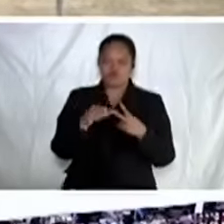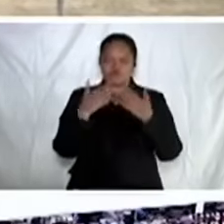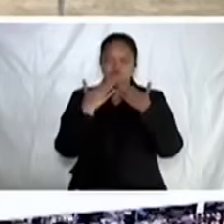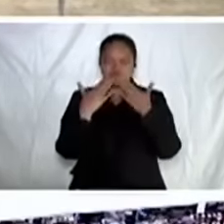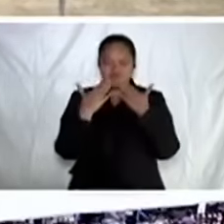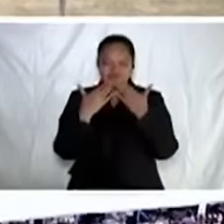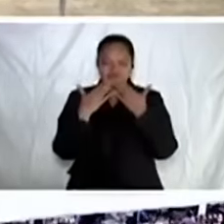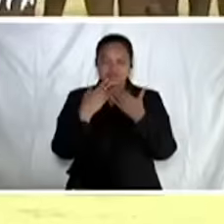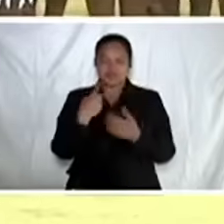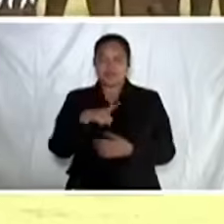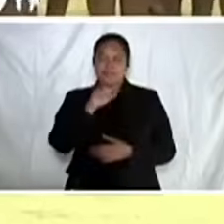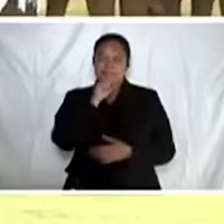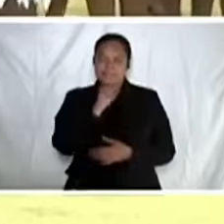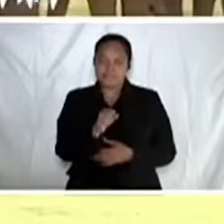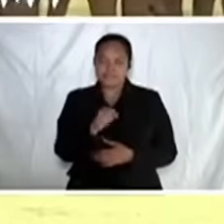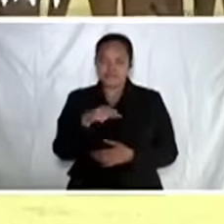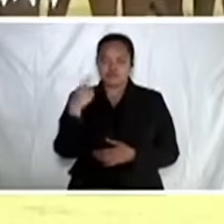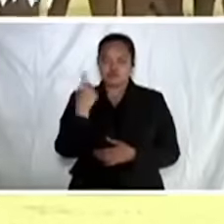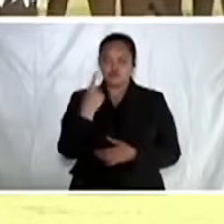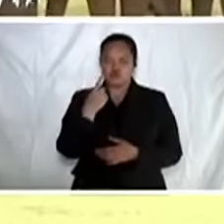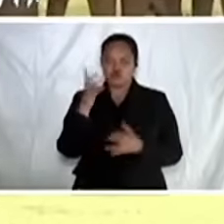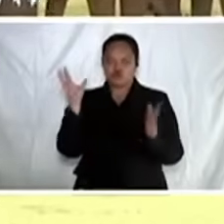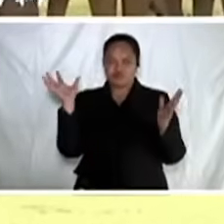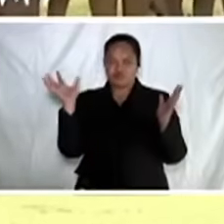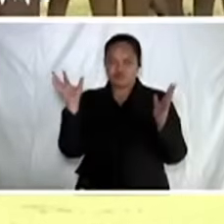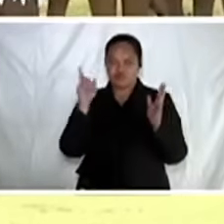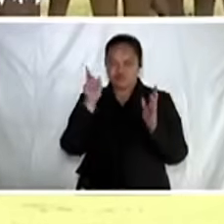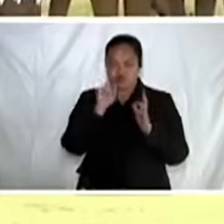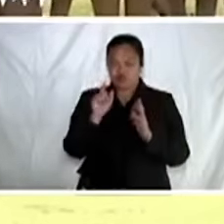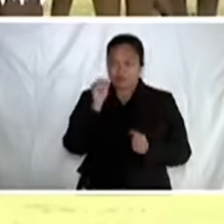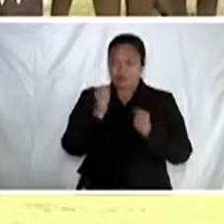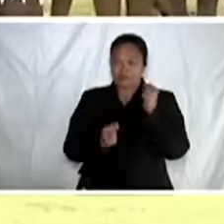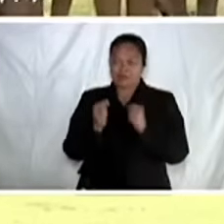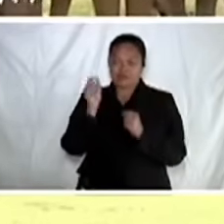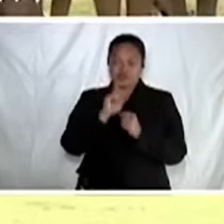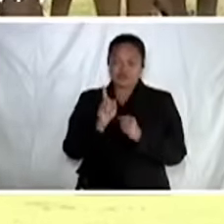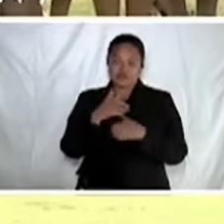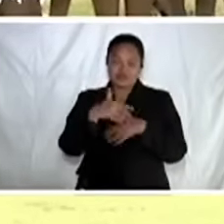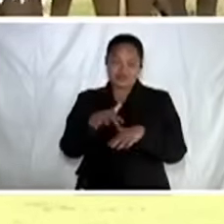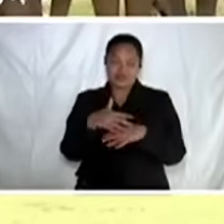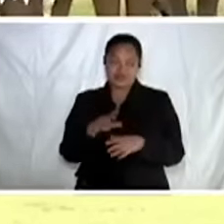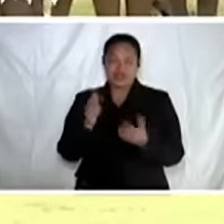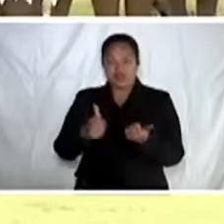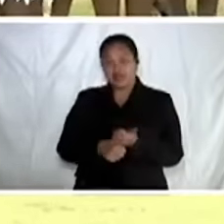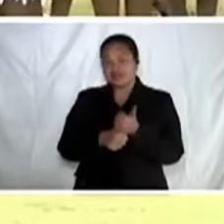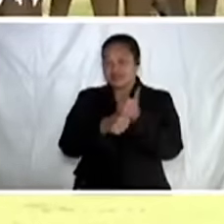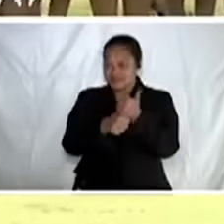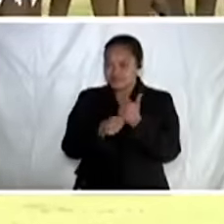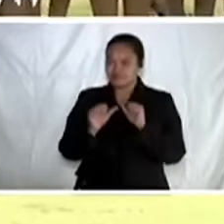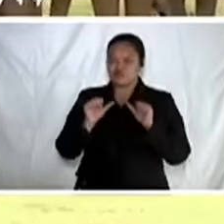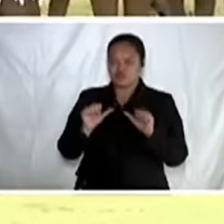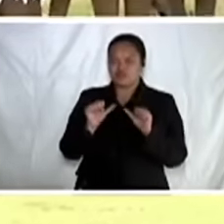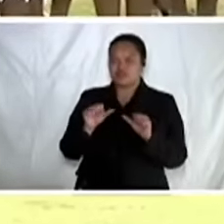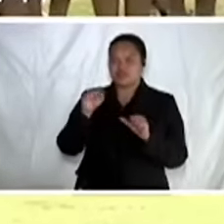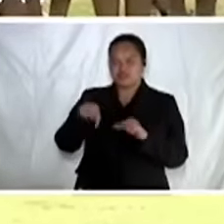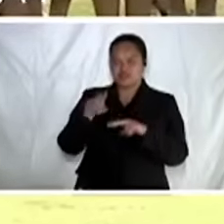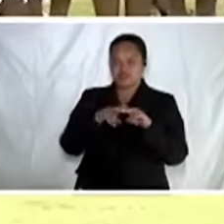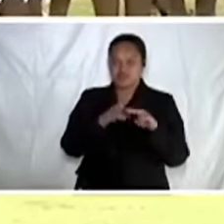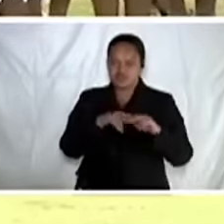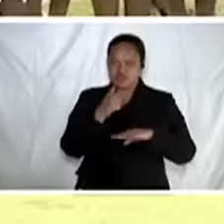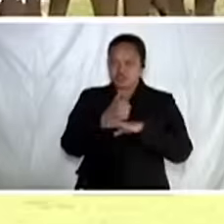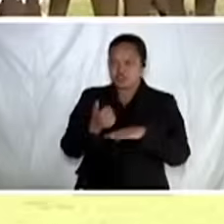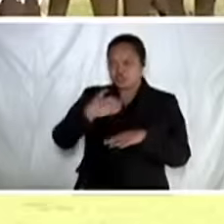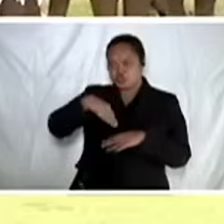na turanga era mandike batiko na nondo taya ben siniku na bubu ni presidente ni nondo matini tu Chief